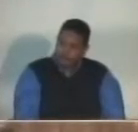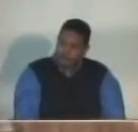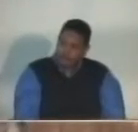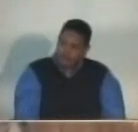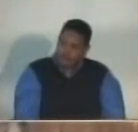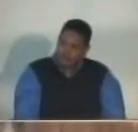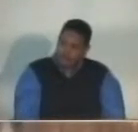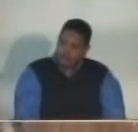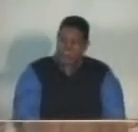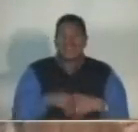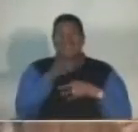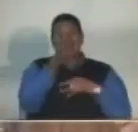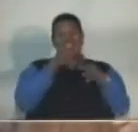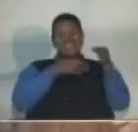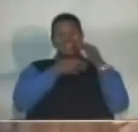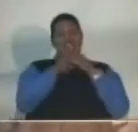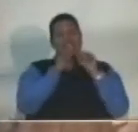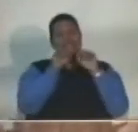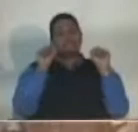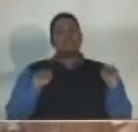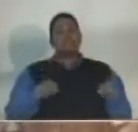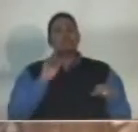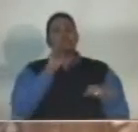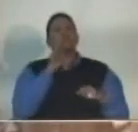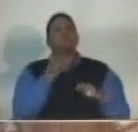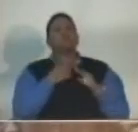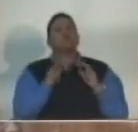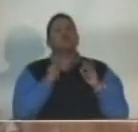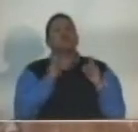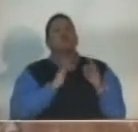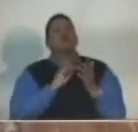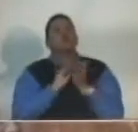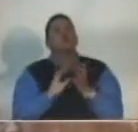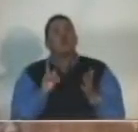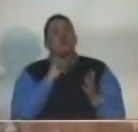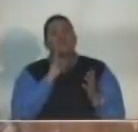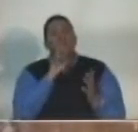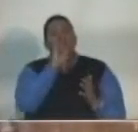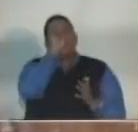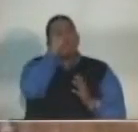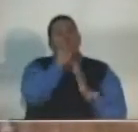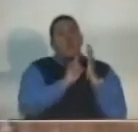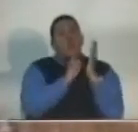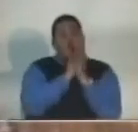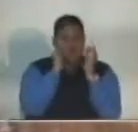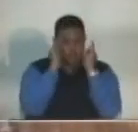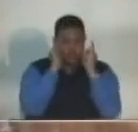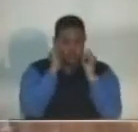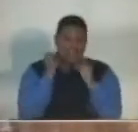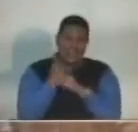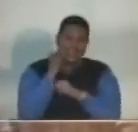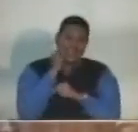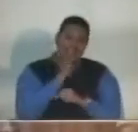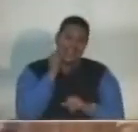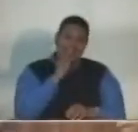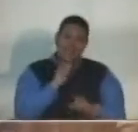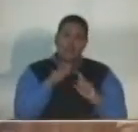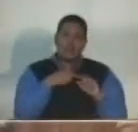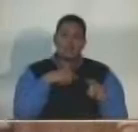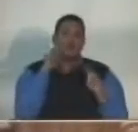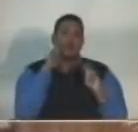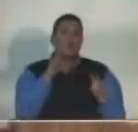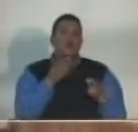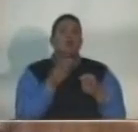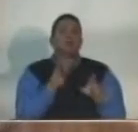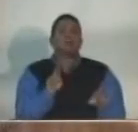as it was, is shortchanging our students by a minimum of 1 hour of instruction per day. When we looked at the